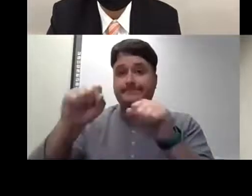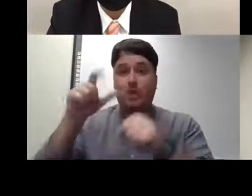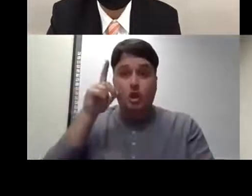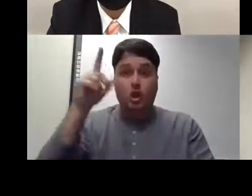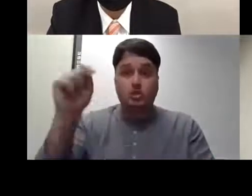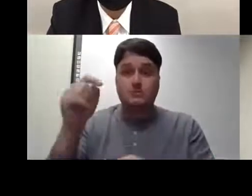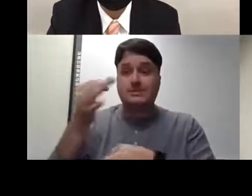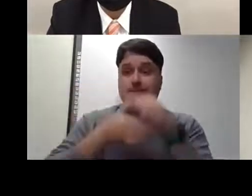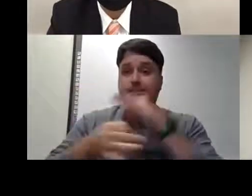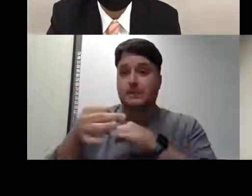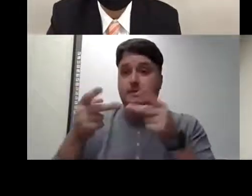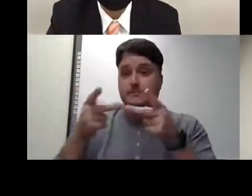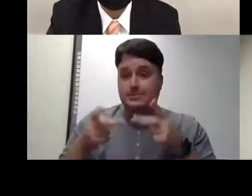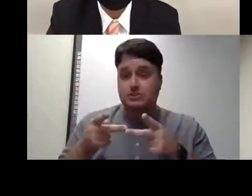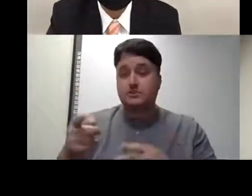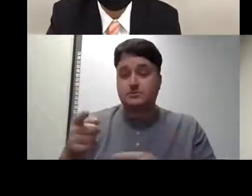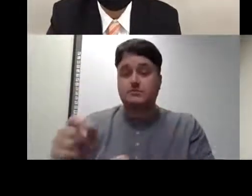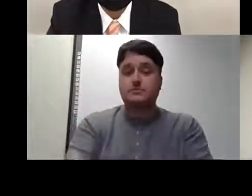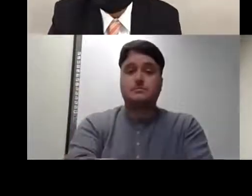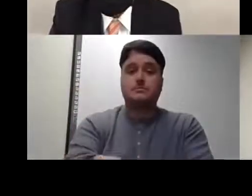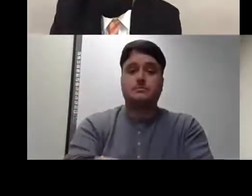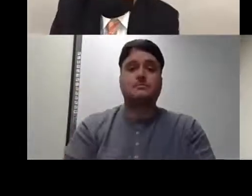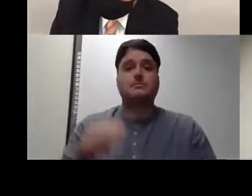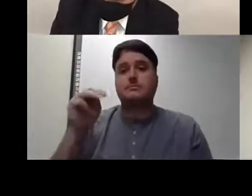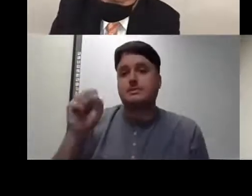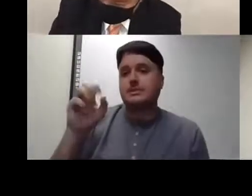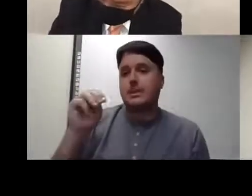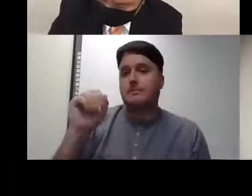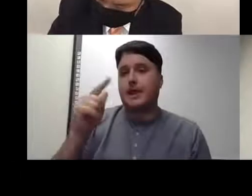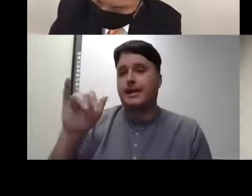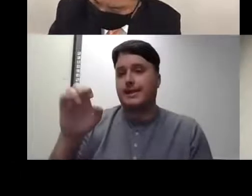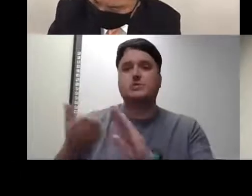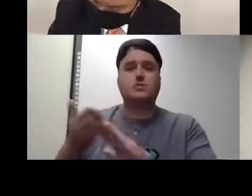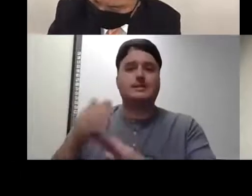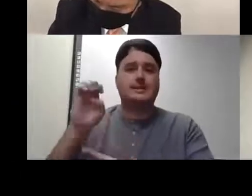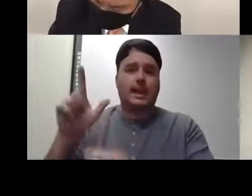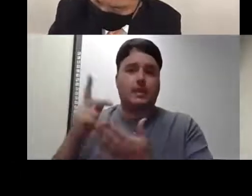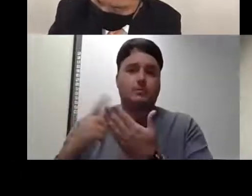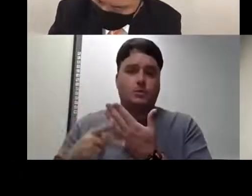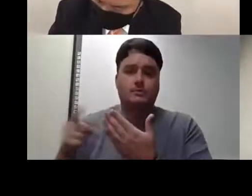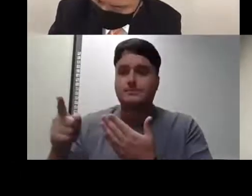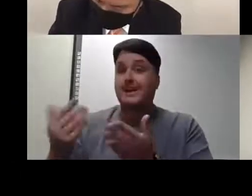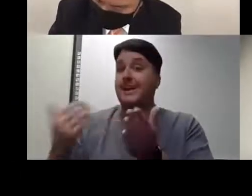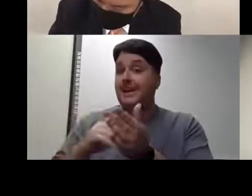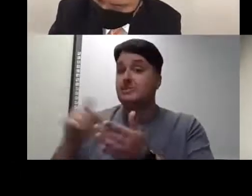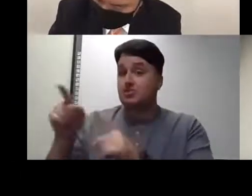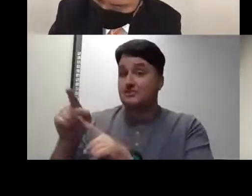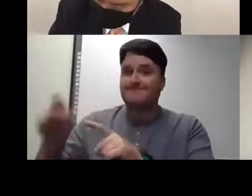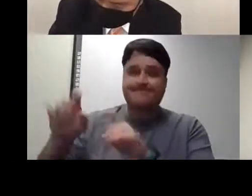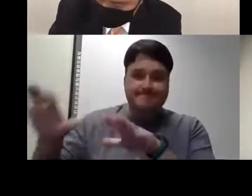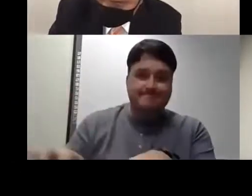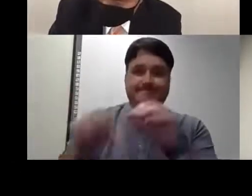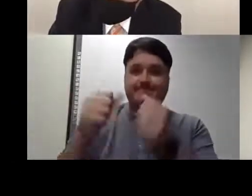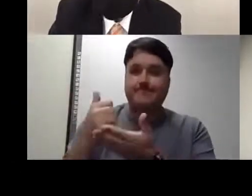position. Our wonderful Miss Maggie, who runs our EL program, has had to, again, step in and